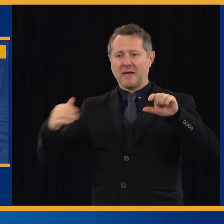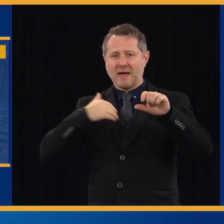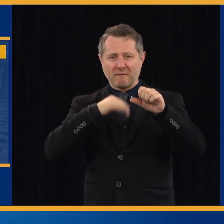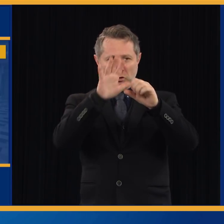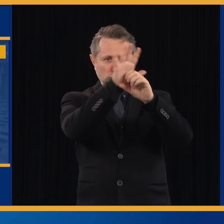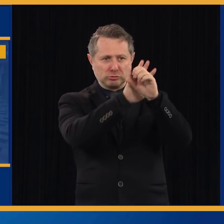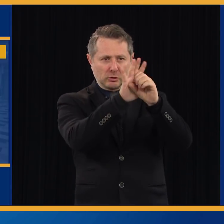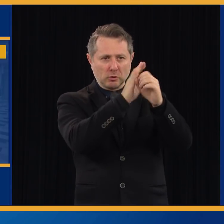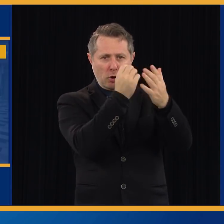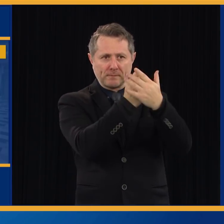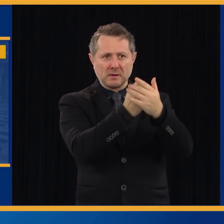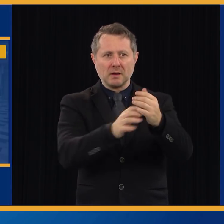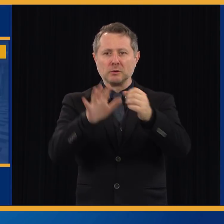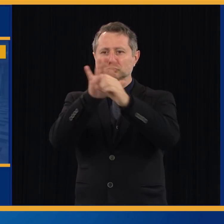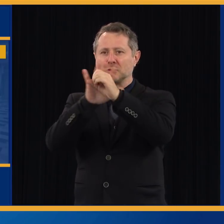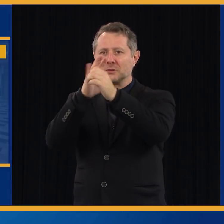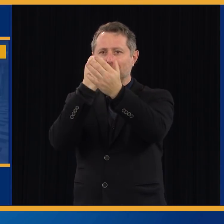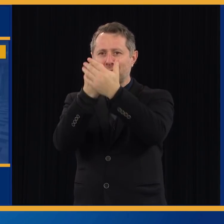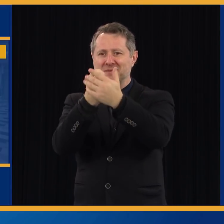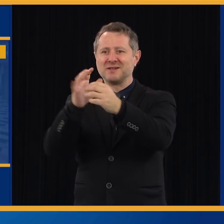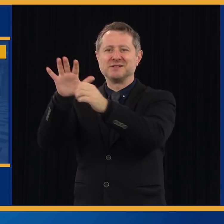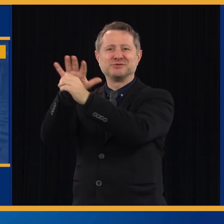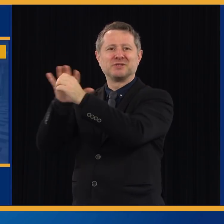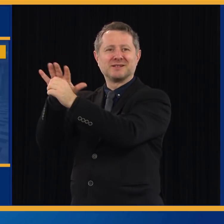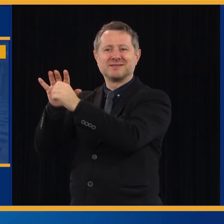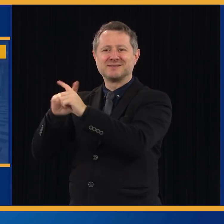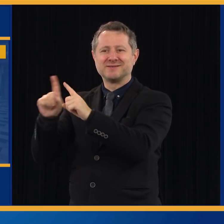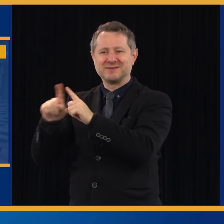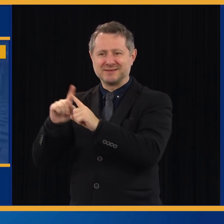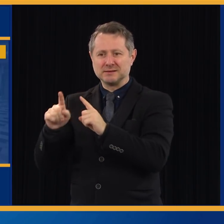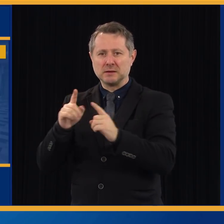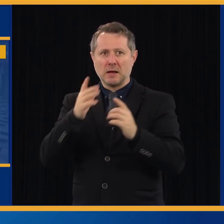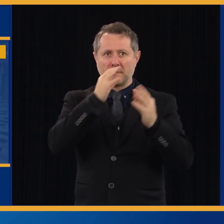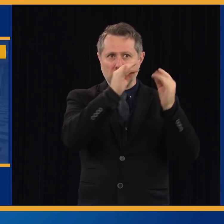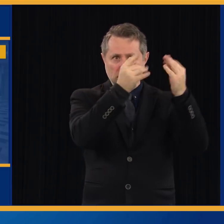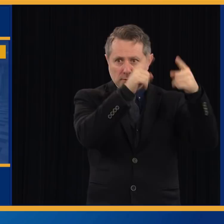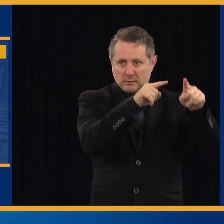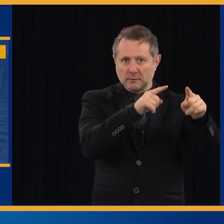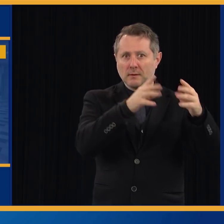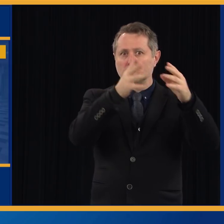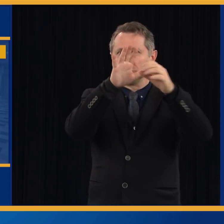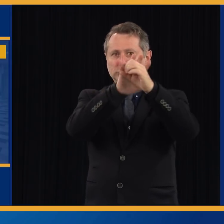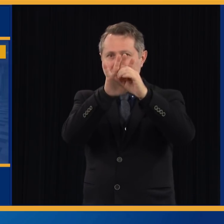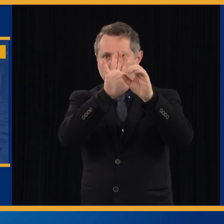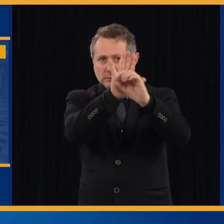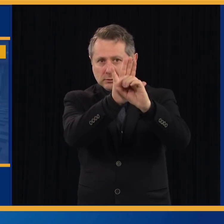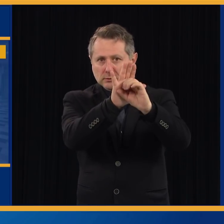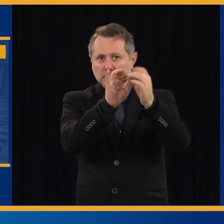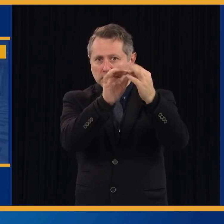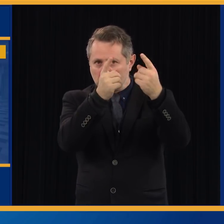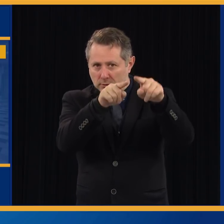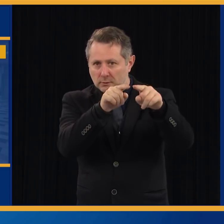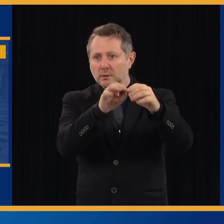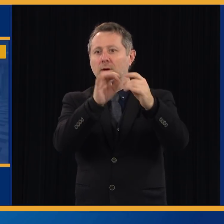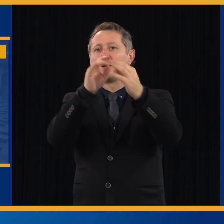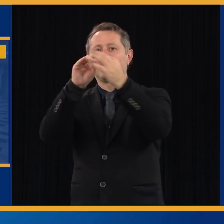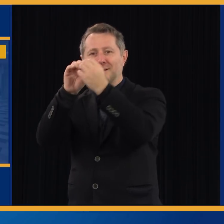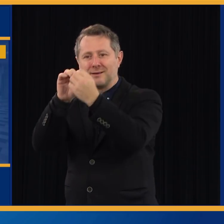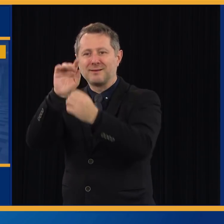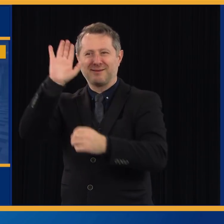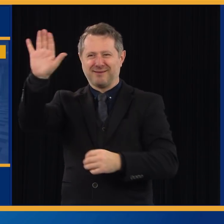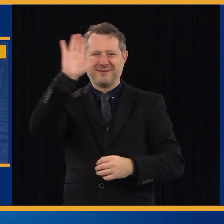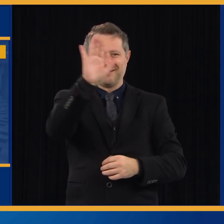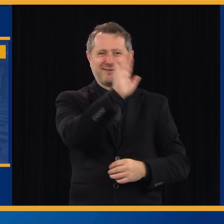state, and we've been working with each individual regional economy. We'll do the same